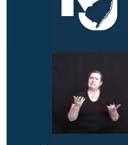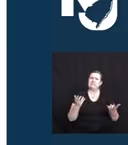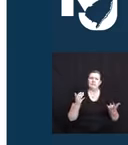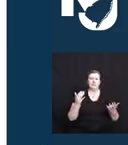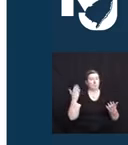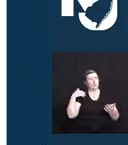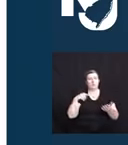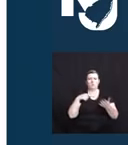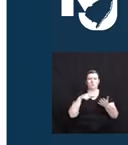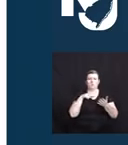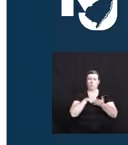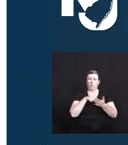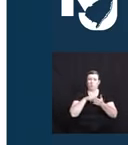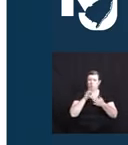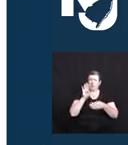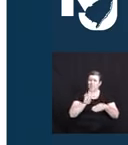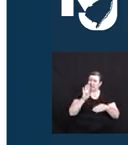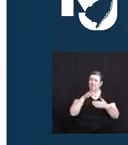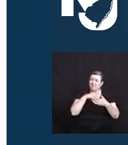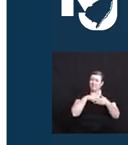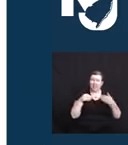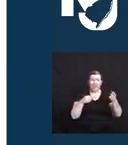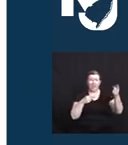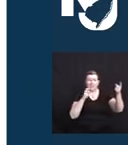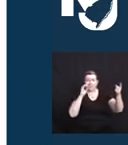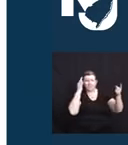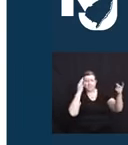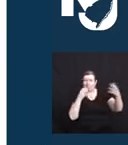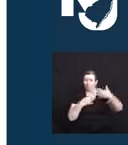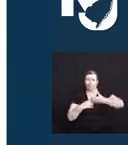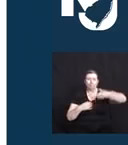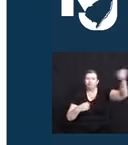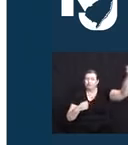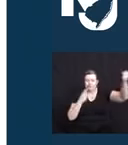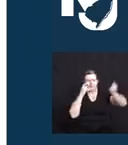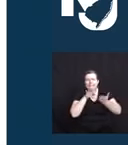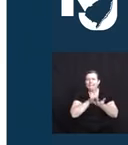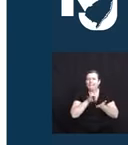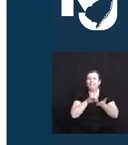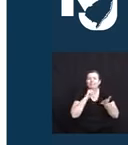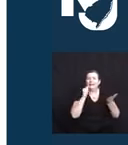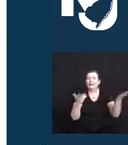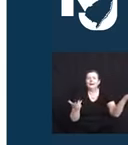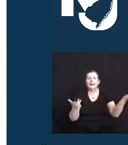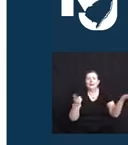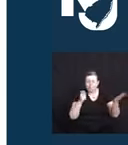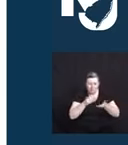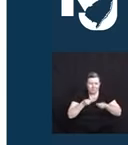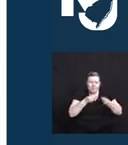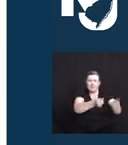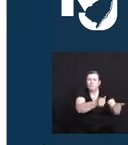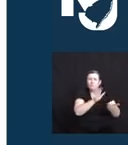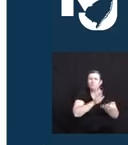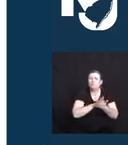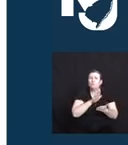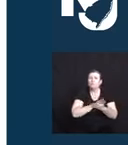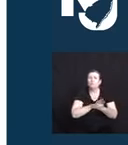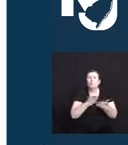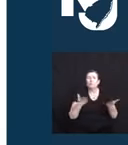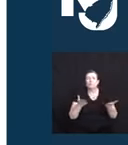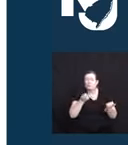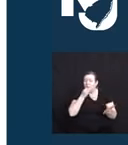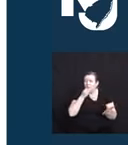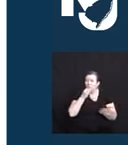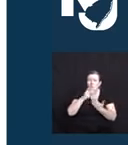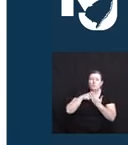table, money that could have been invested back into our schools, hospitals, community food programs, business development and job training